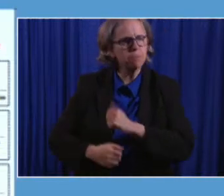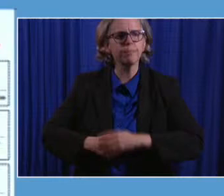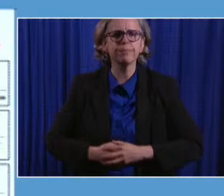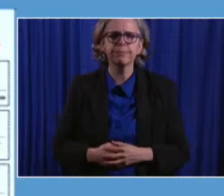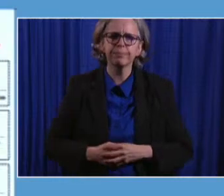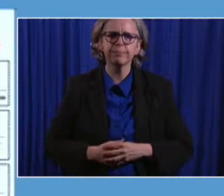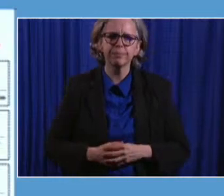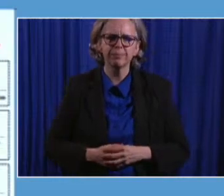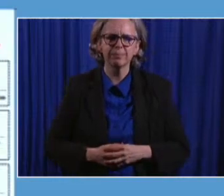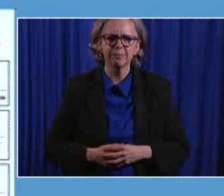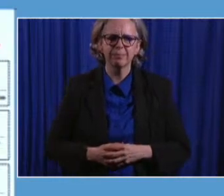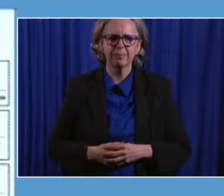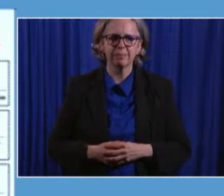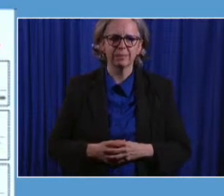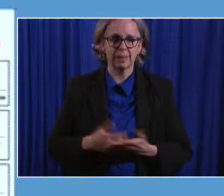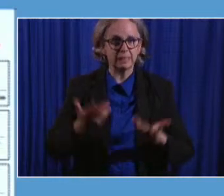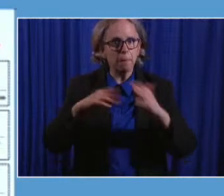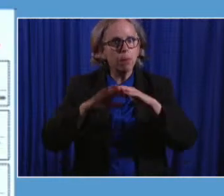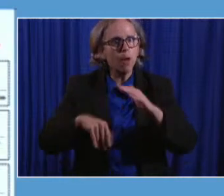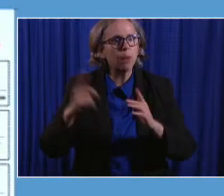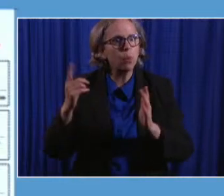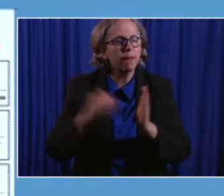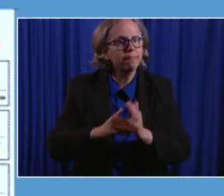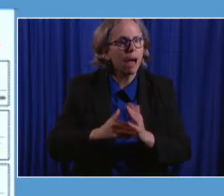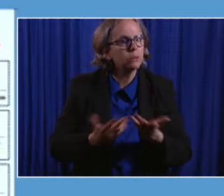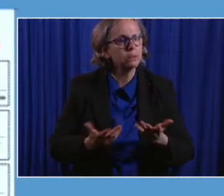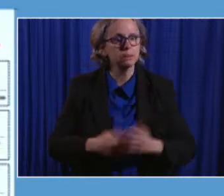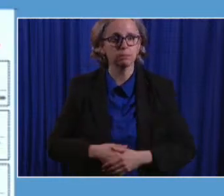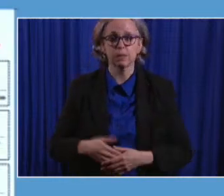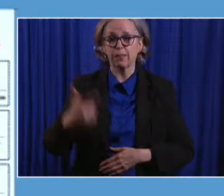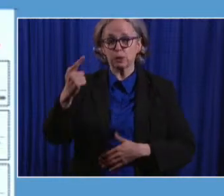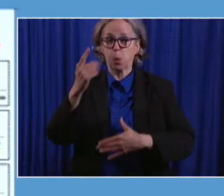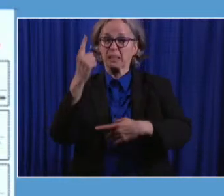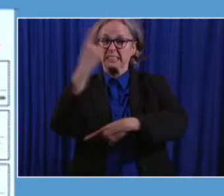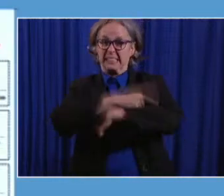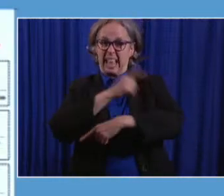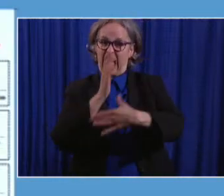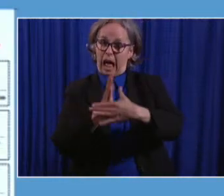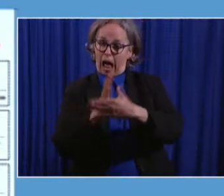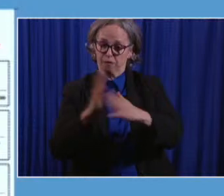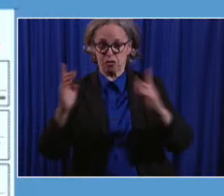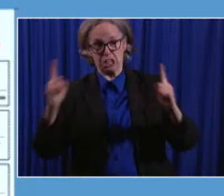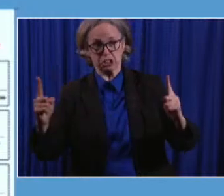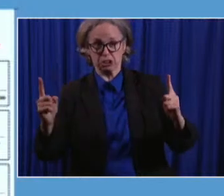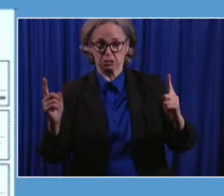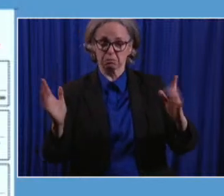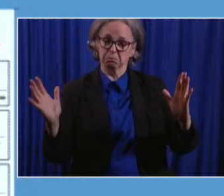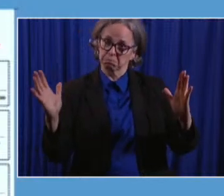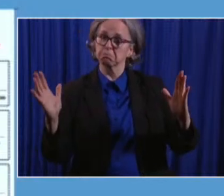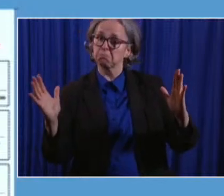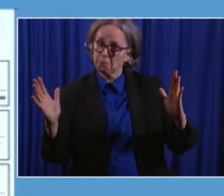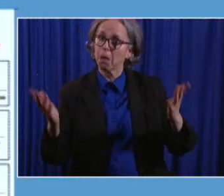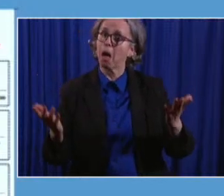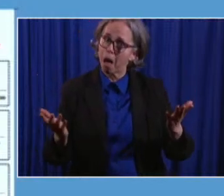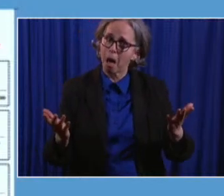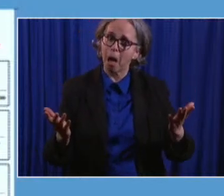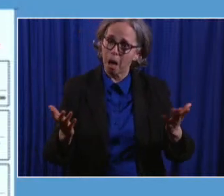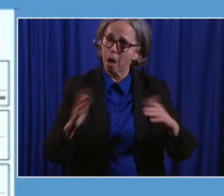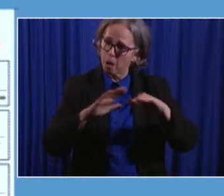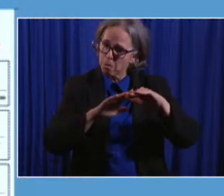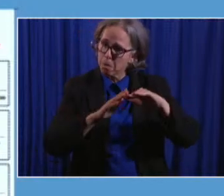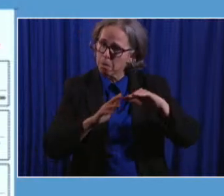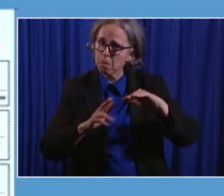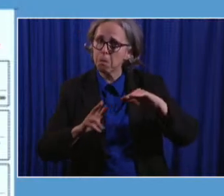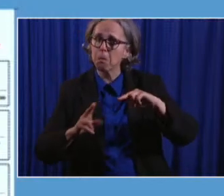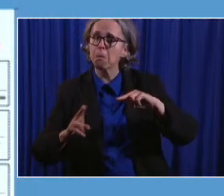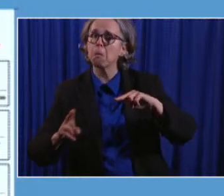below 1,000. That's the 21-day average per day. So we're trending certainly in the right direction. Eric, the